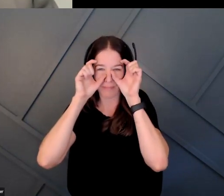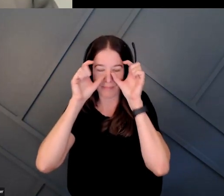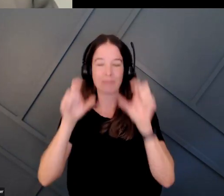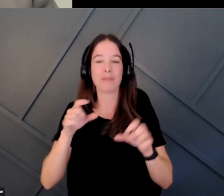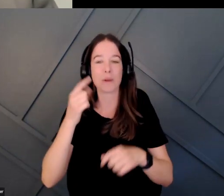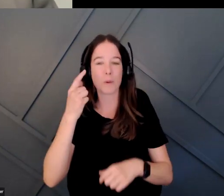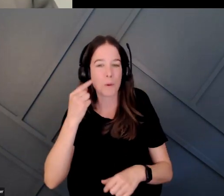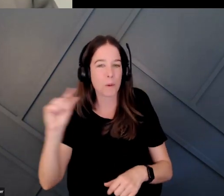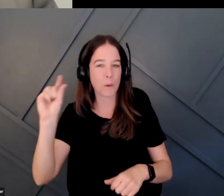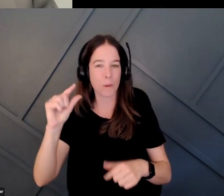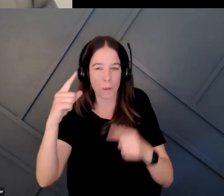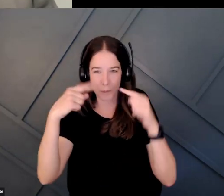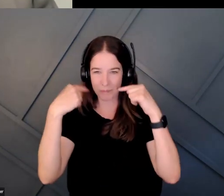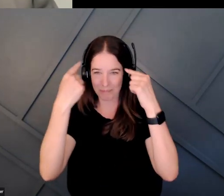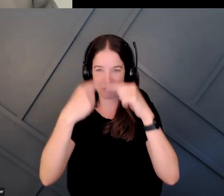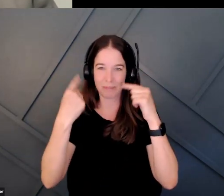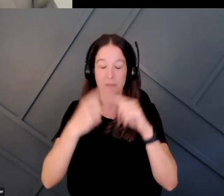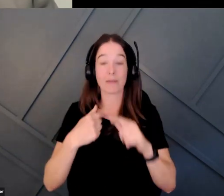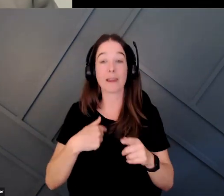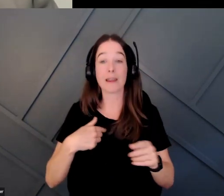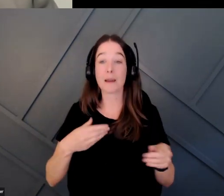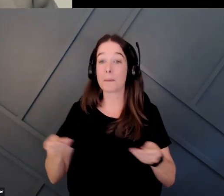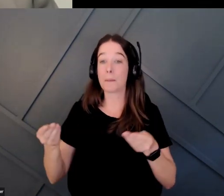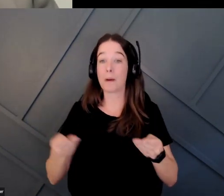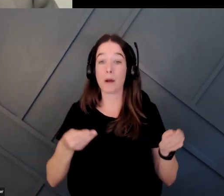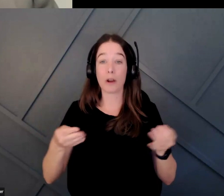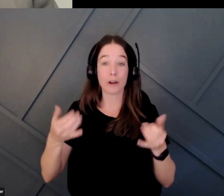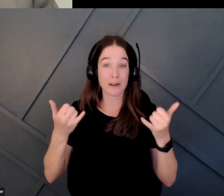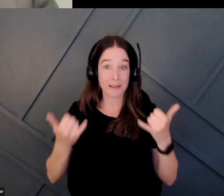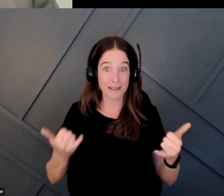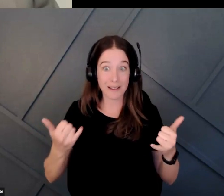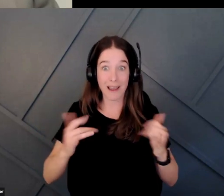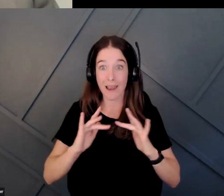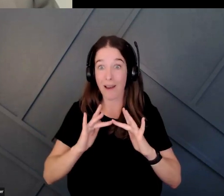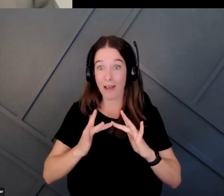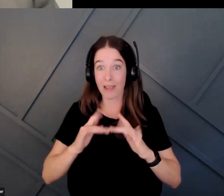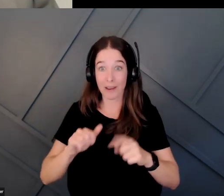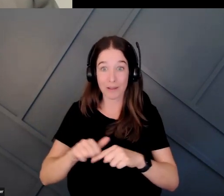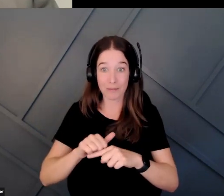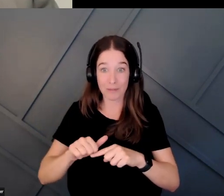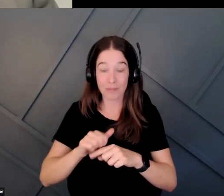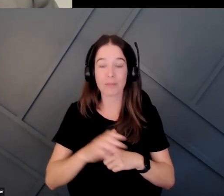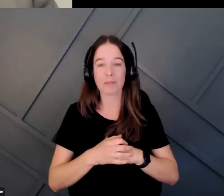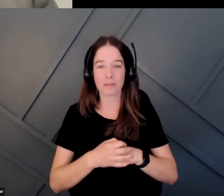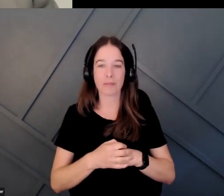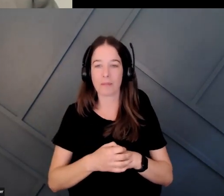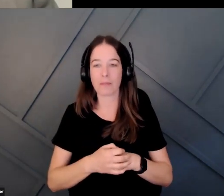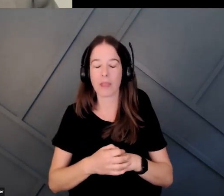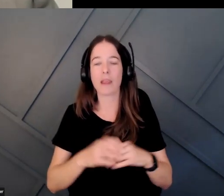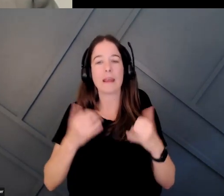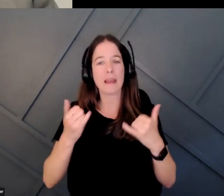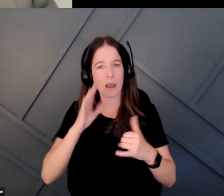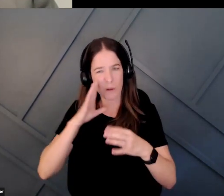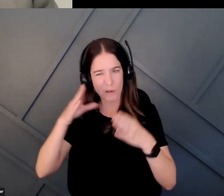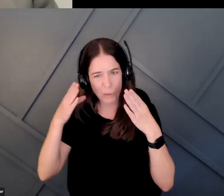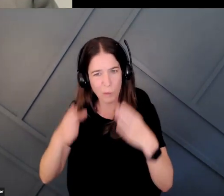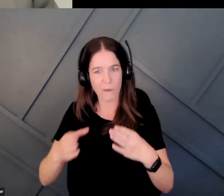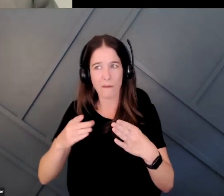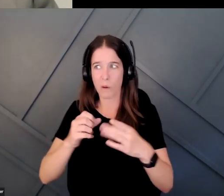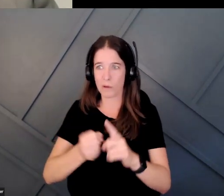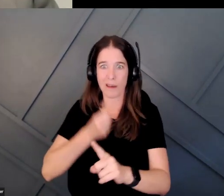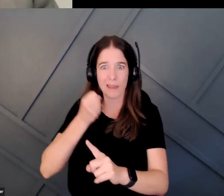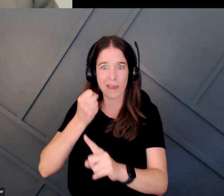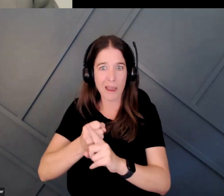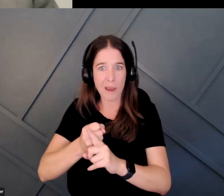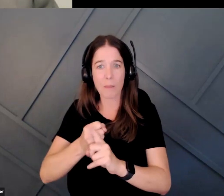moderating today's webinar. During today's webinar, we will be focusing on the impacts of extreme heat on older adults and people